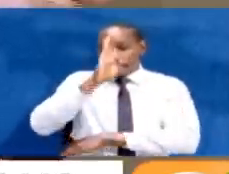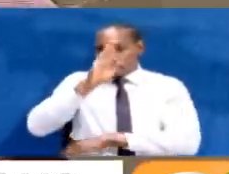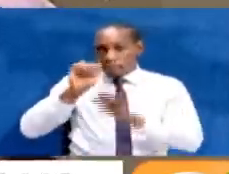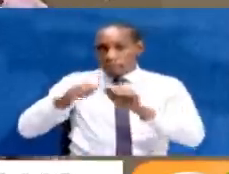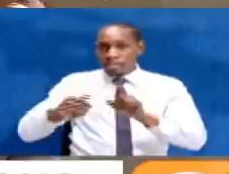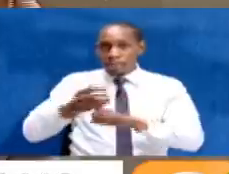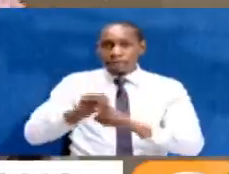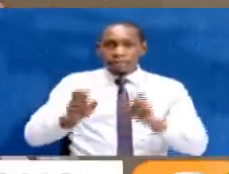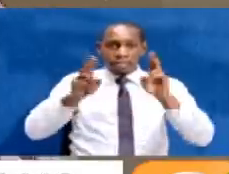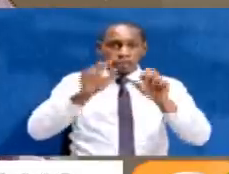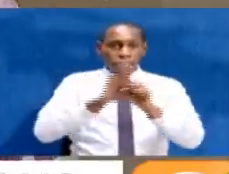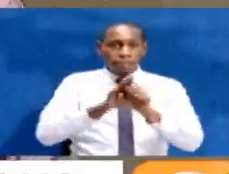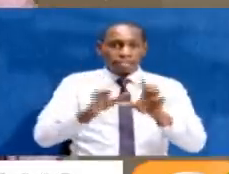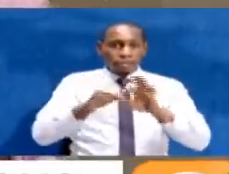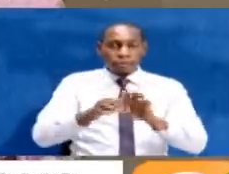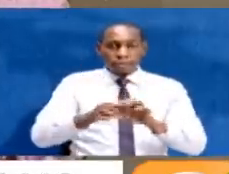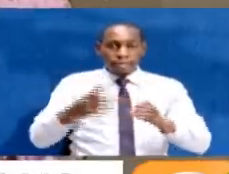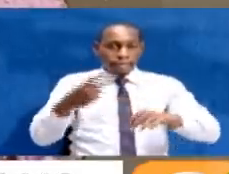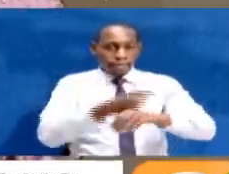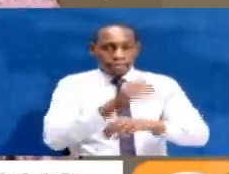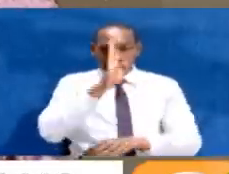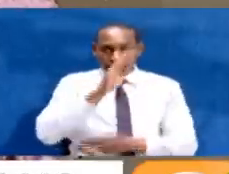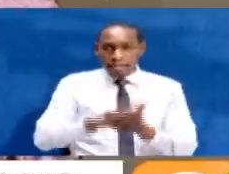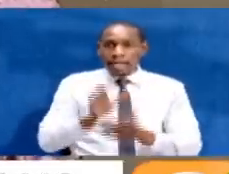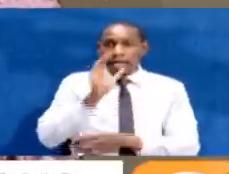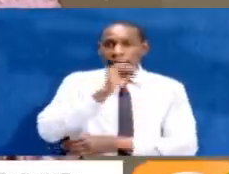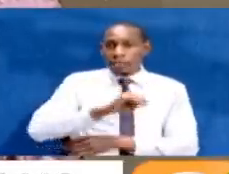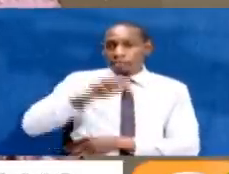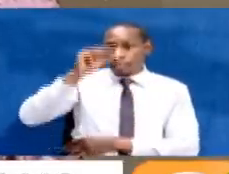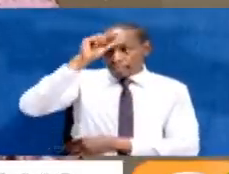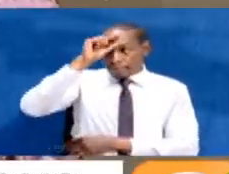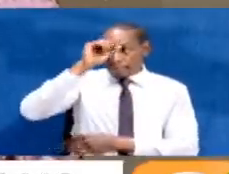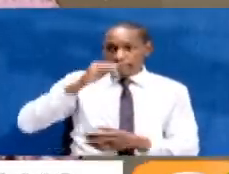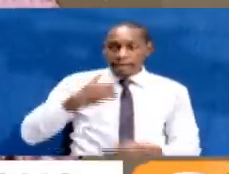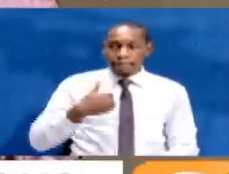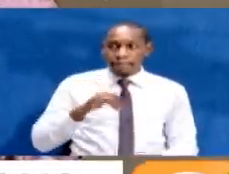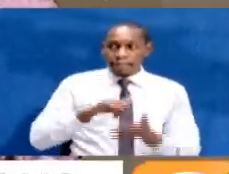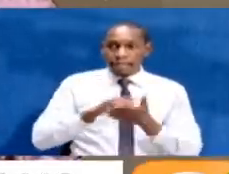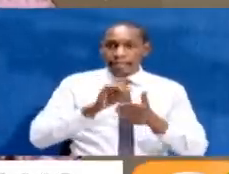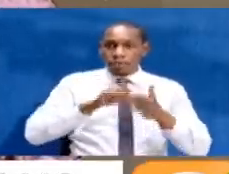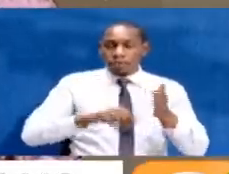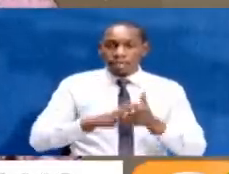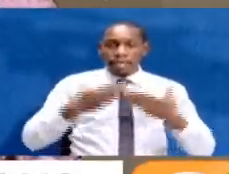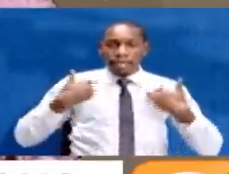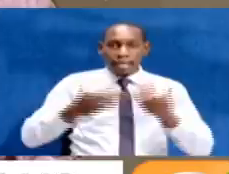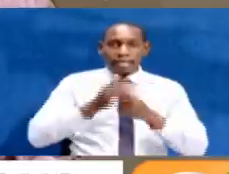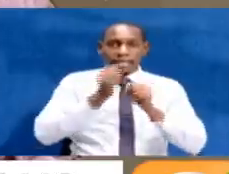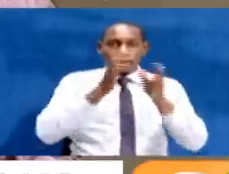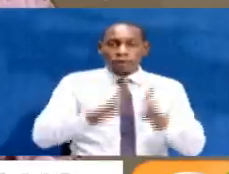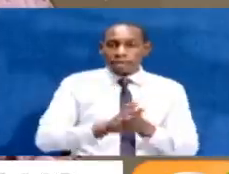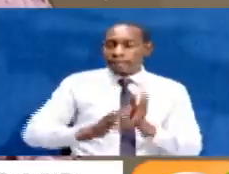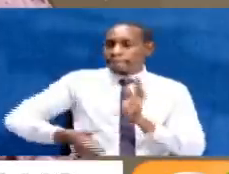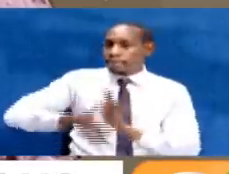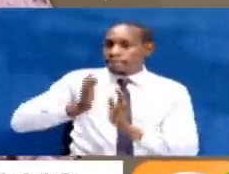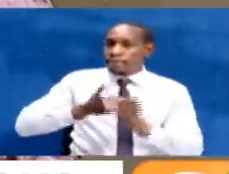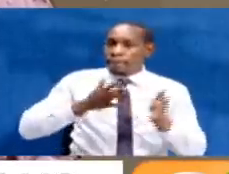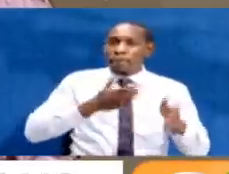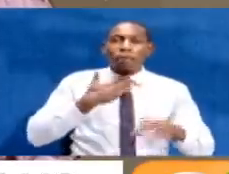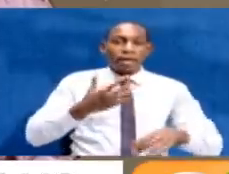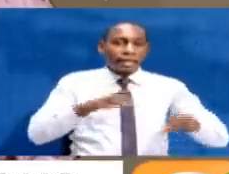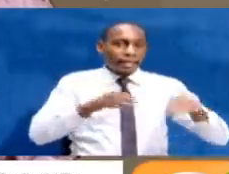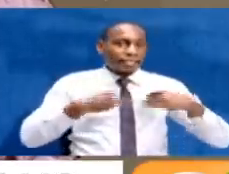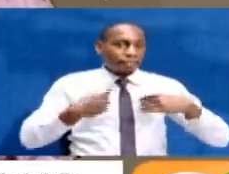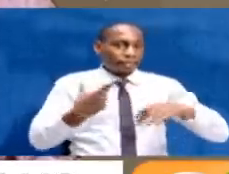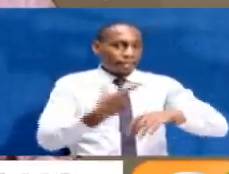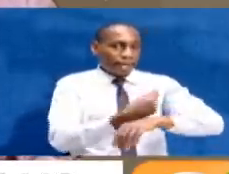because there are a lot of issues surrounding the vaccine hesitancy. I think the assumption the government had in the beginning was that the healthcare workers will rush and be